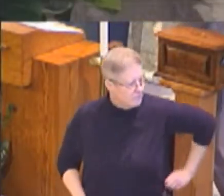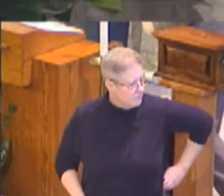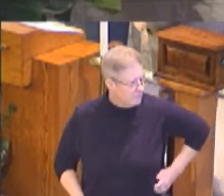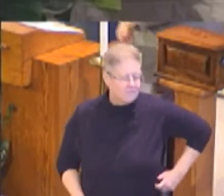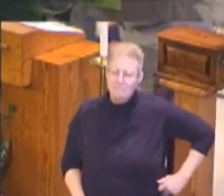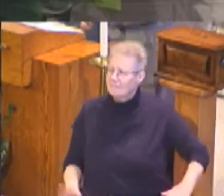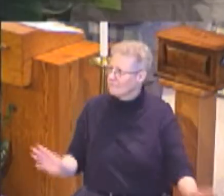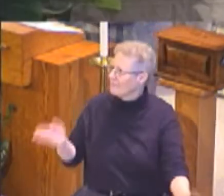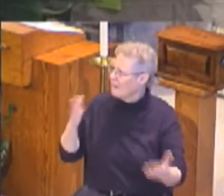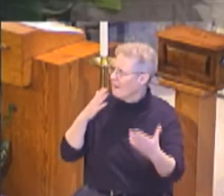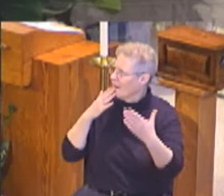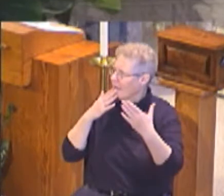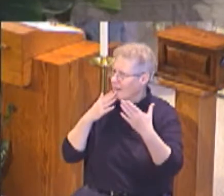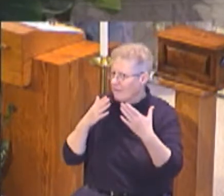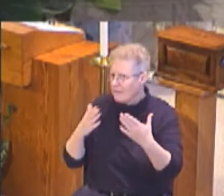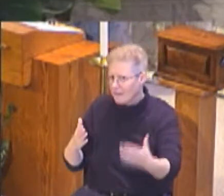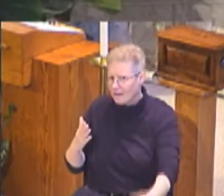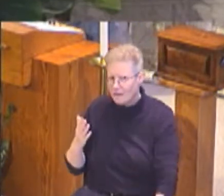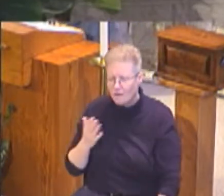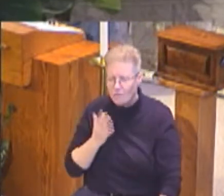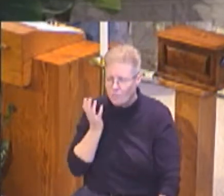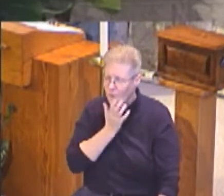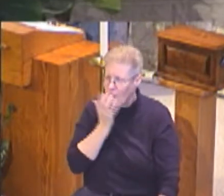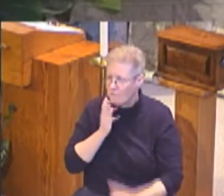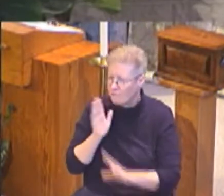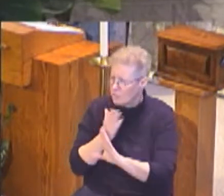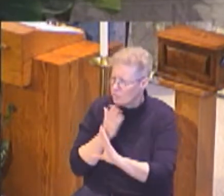Thank you, as always, for such wonderful music.